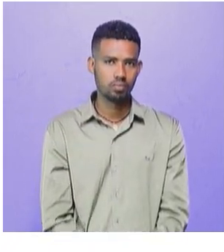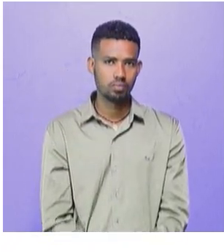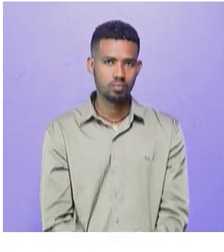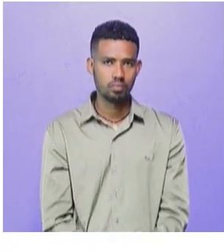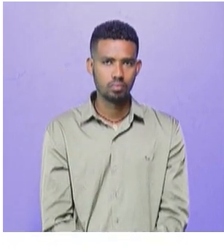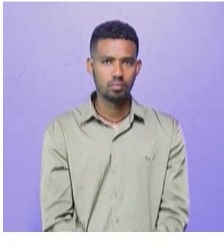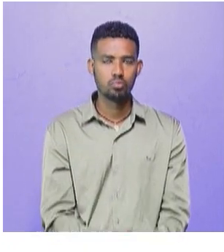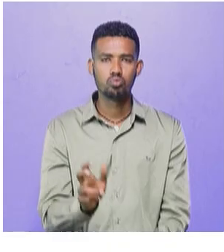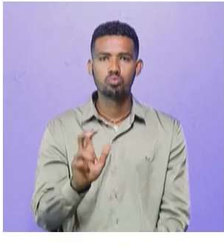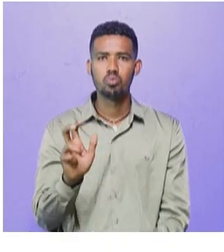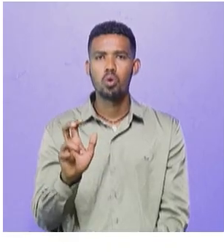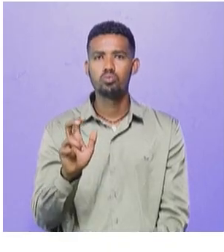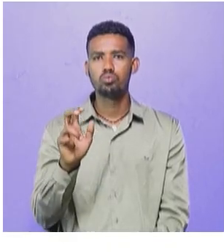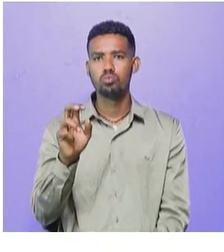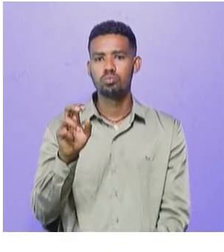Mouse,